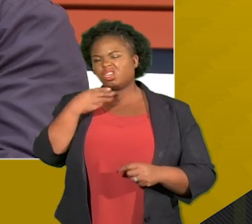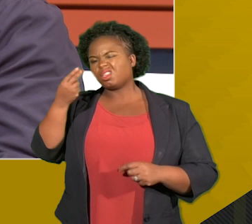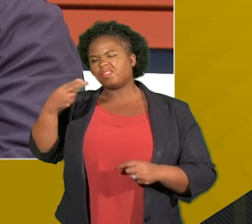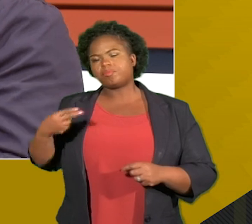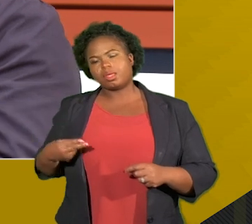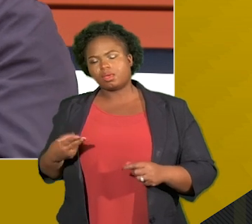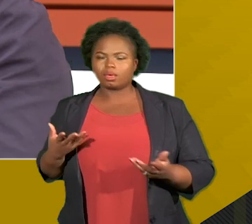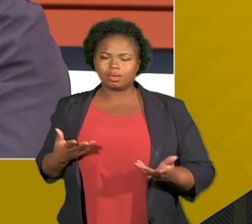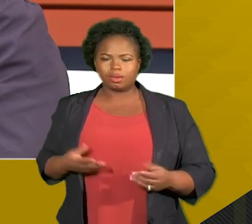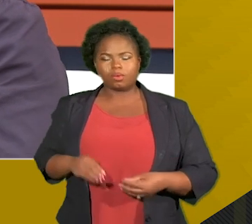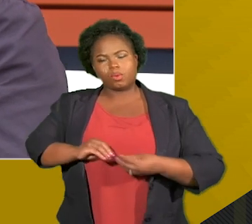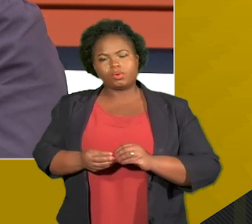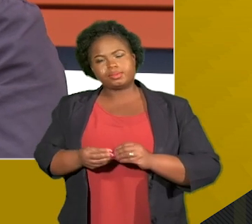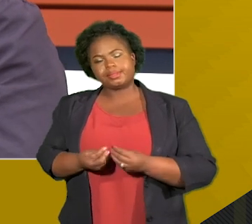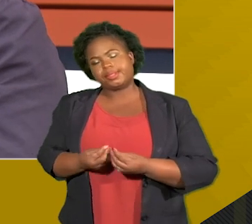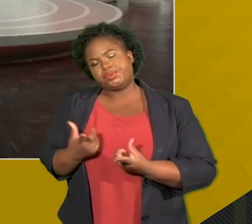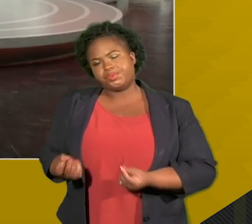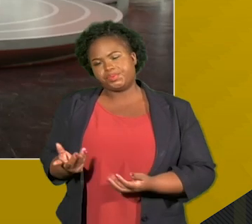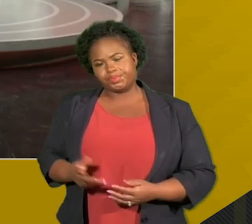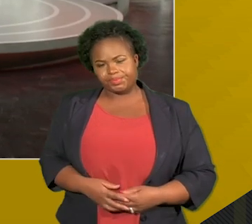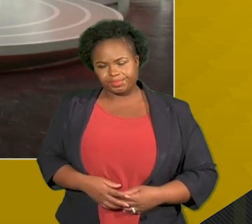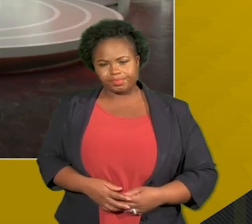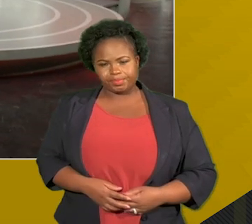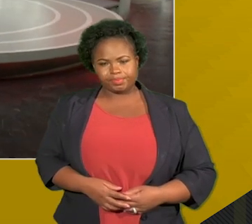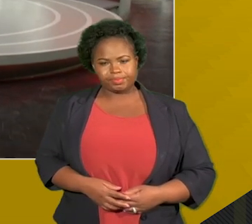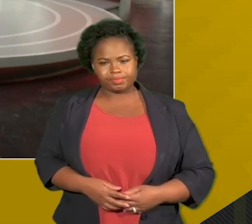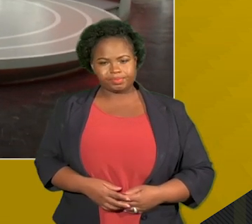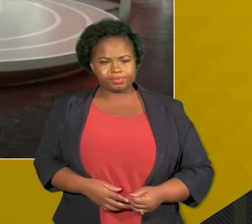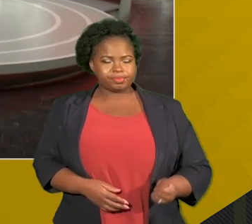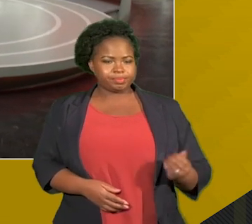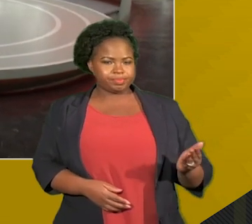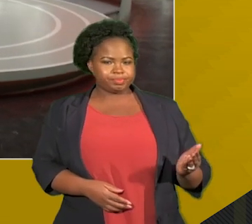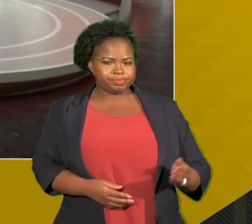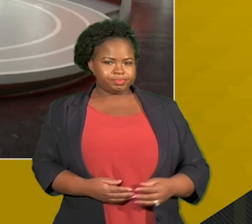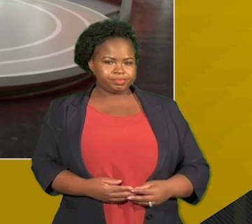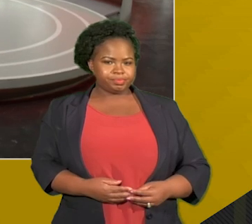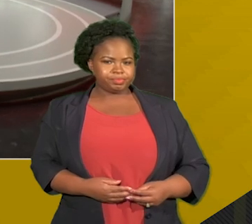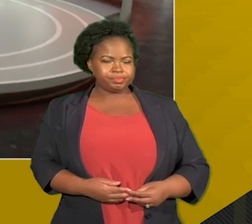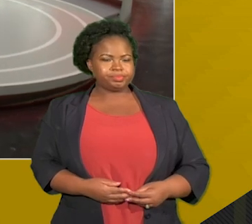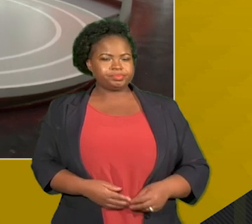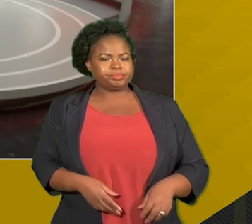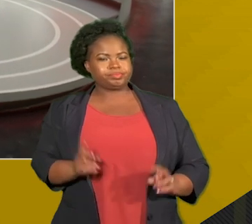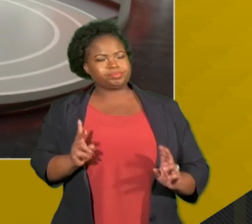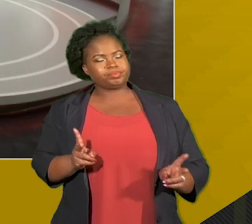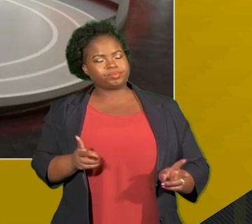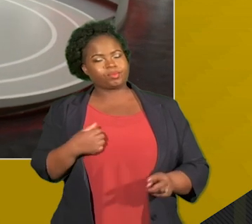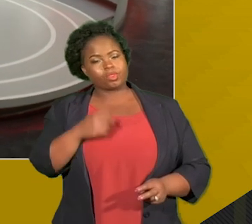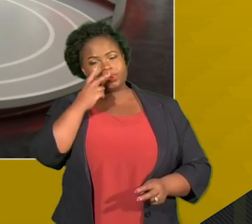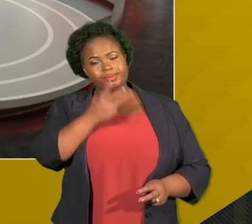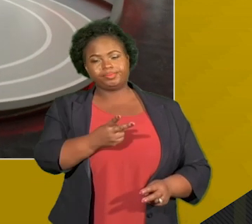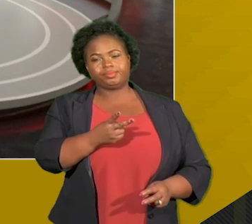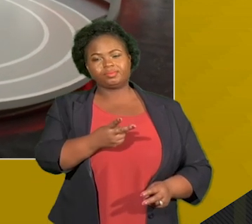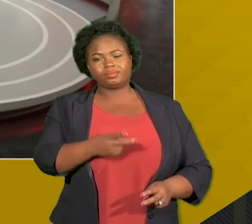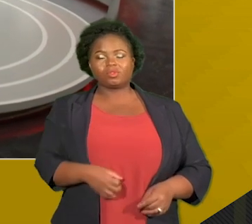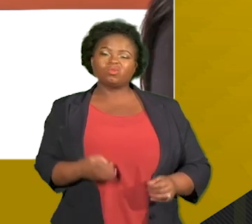or a sculpture or whatever form of art that they're working on. Okay. Let me come to you, Neil, on this one. We often see the pieces maybe